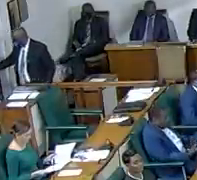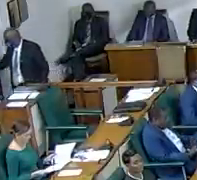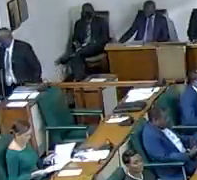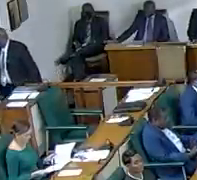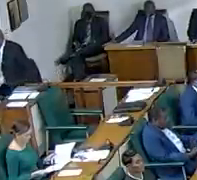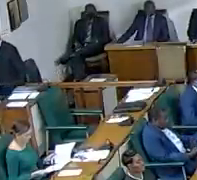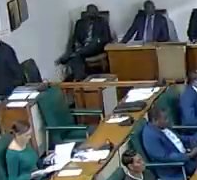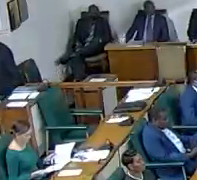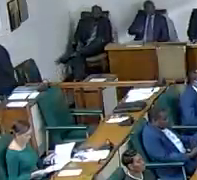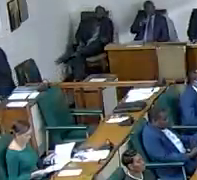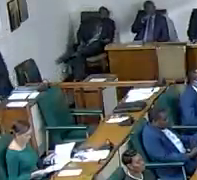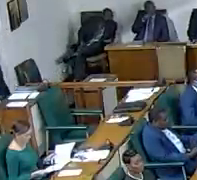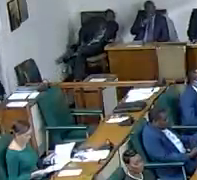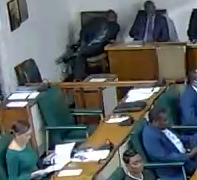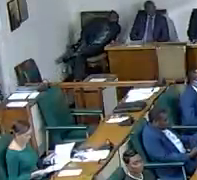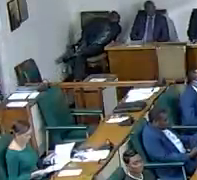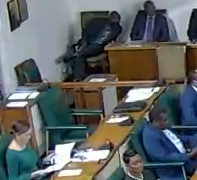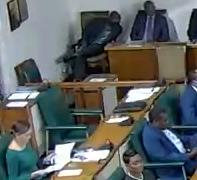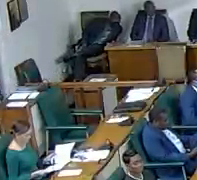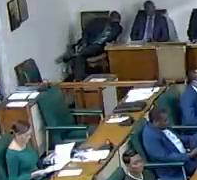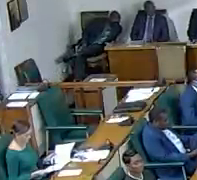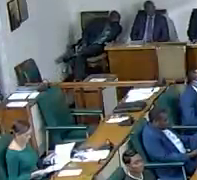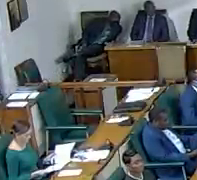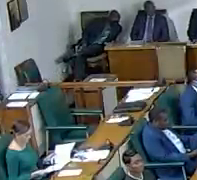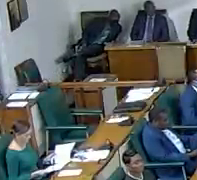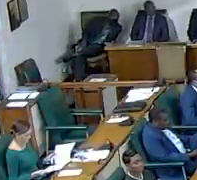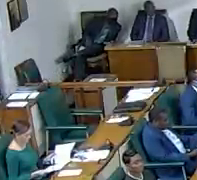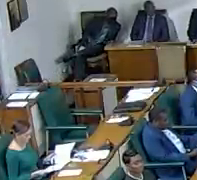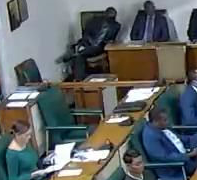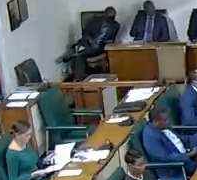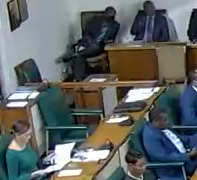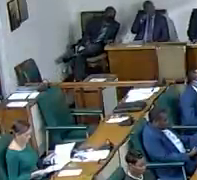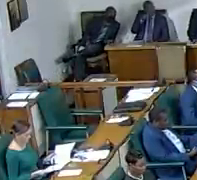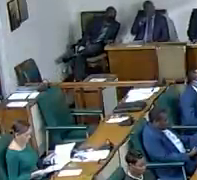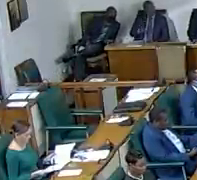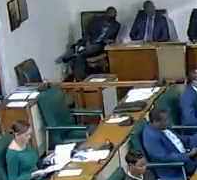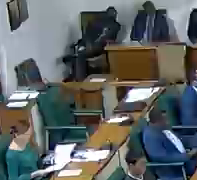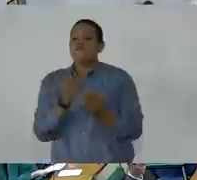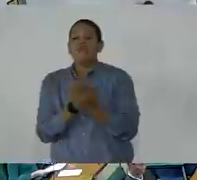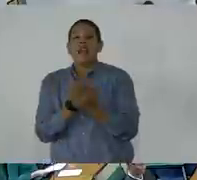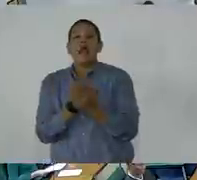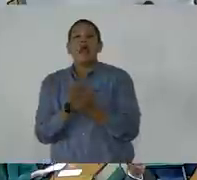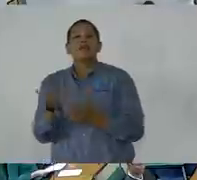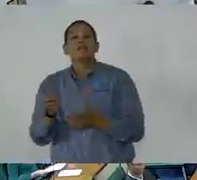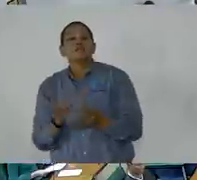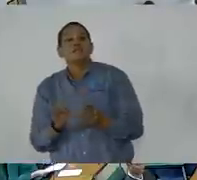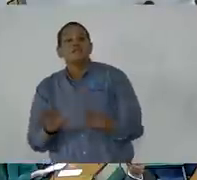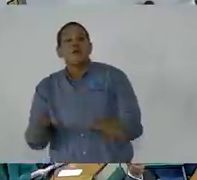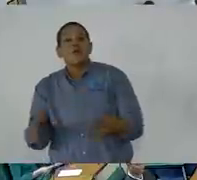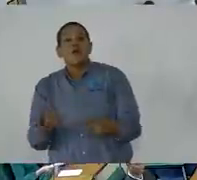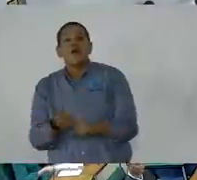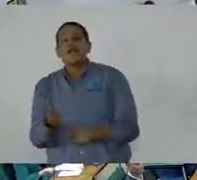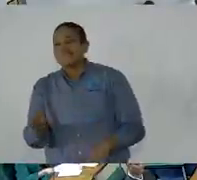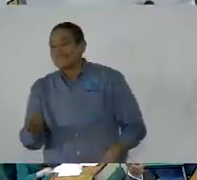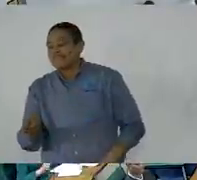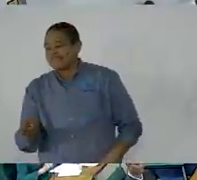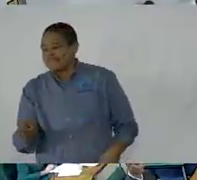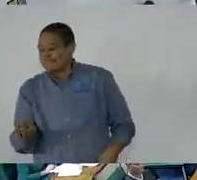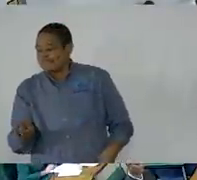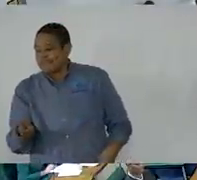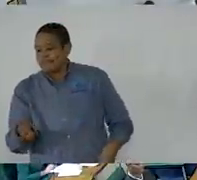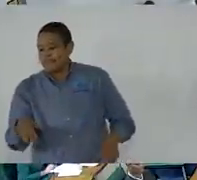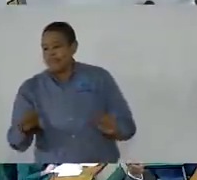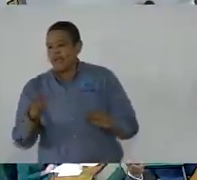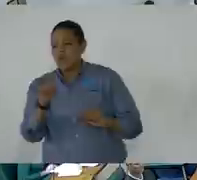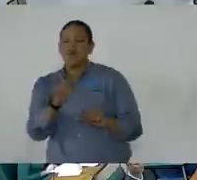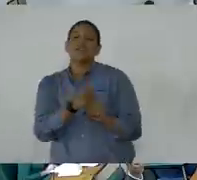Madam Speaker, I beg for a recommittal to allow the Minister of Finance to take the